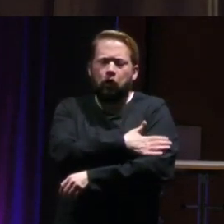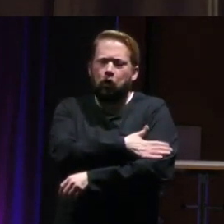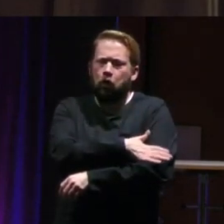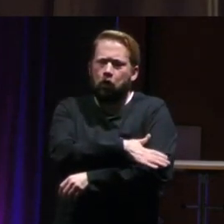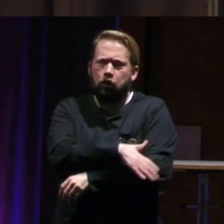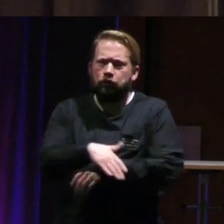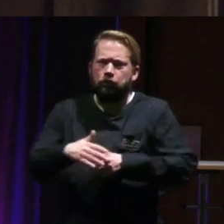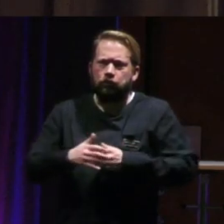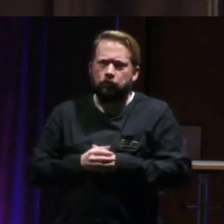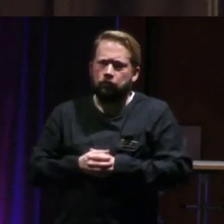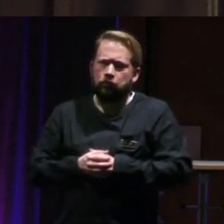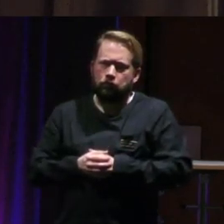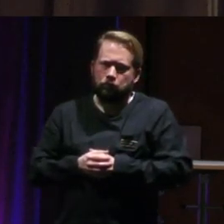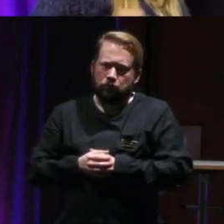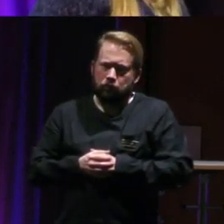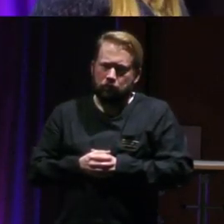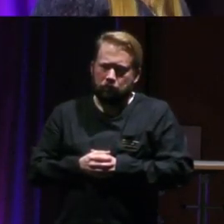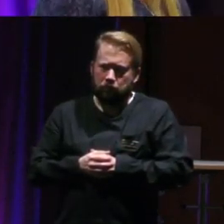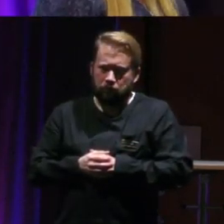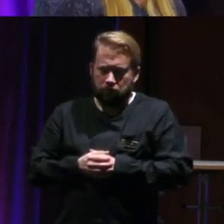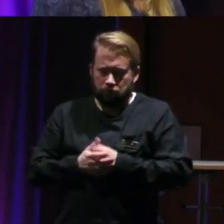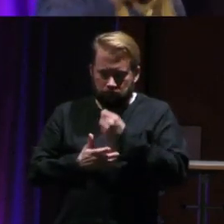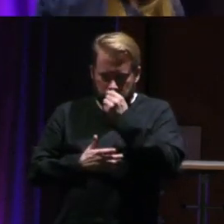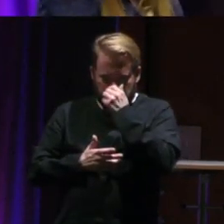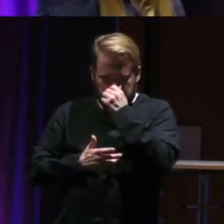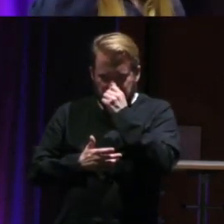Russia. There's a question down below.